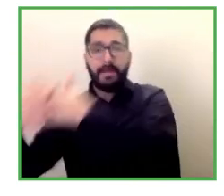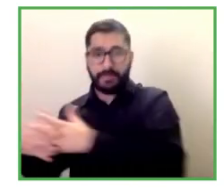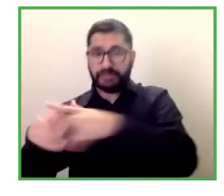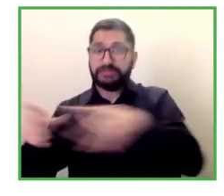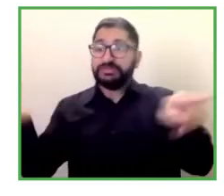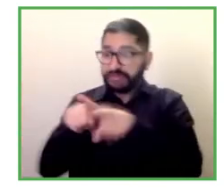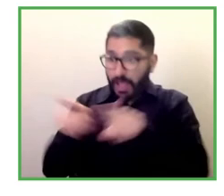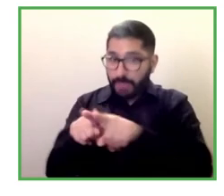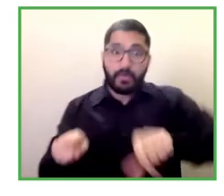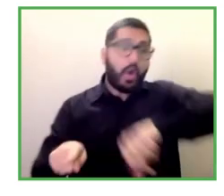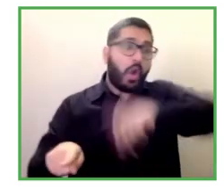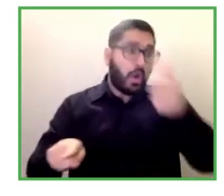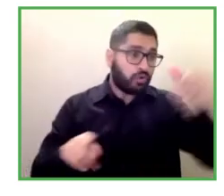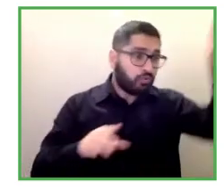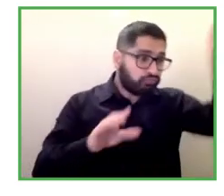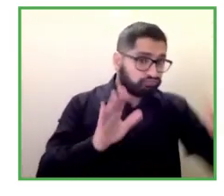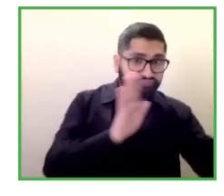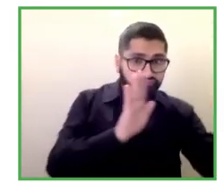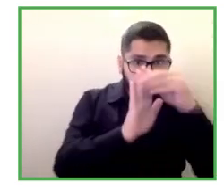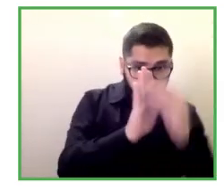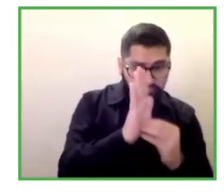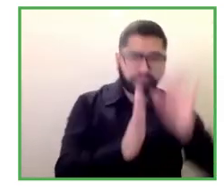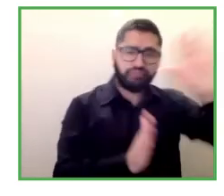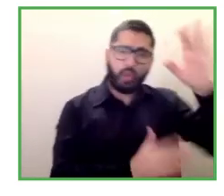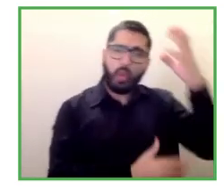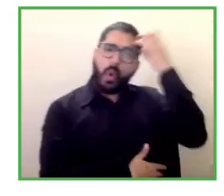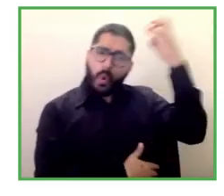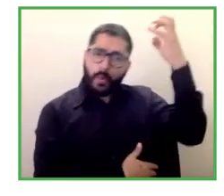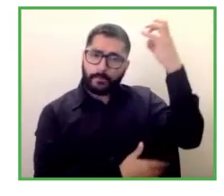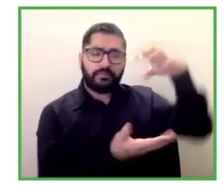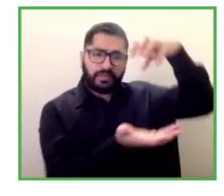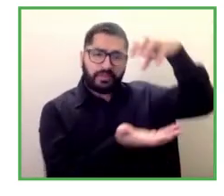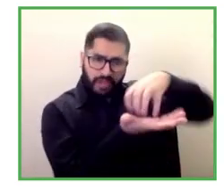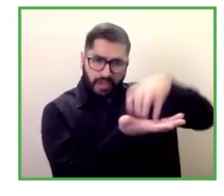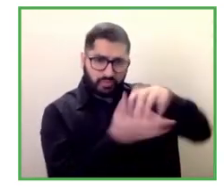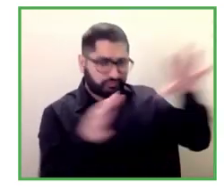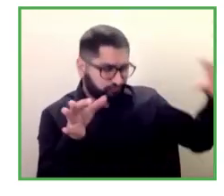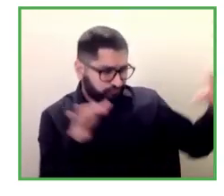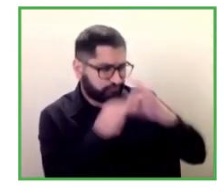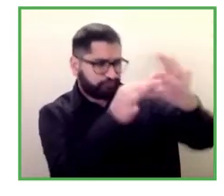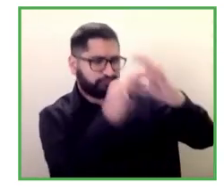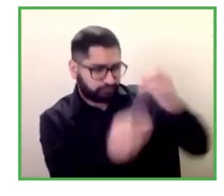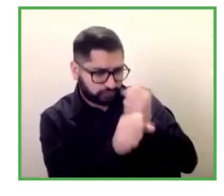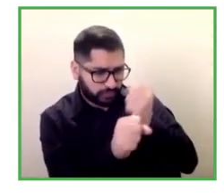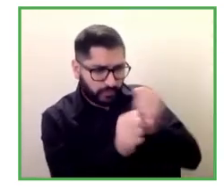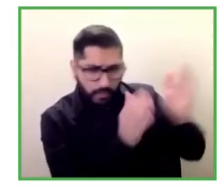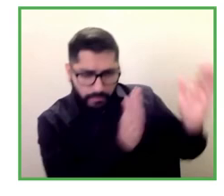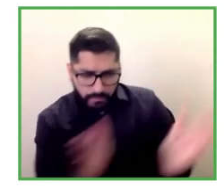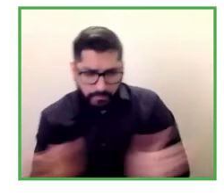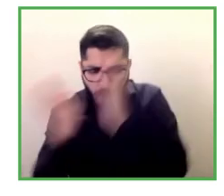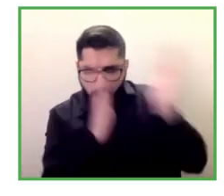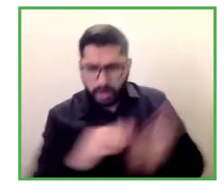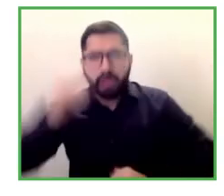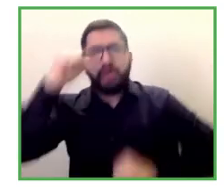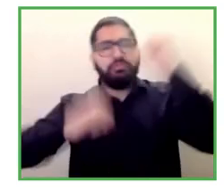important because this is the largest trend that most states are attempting to